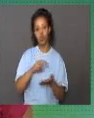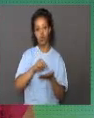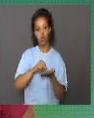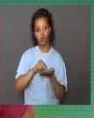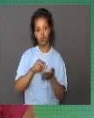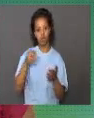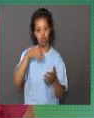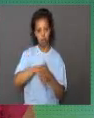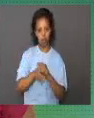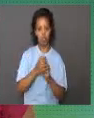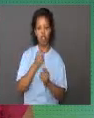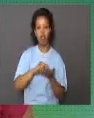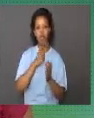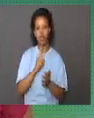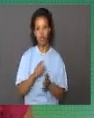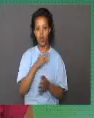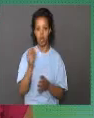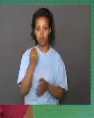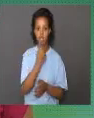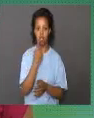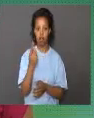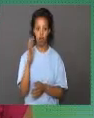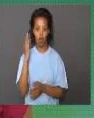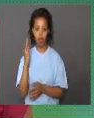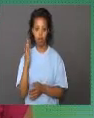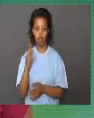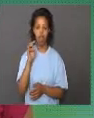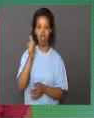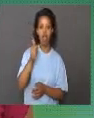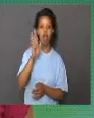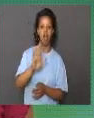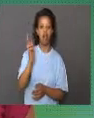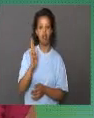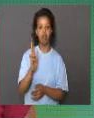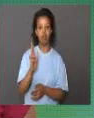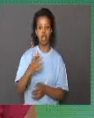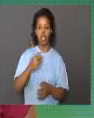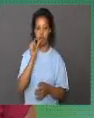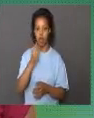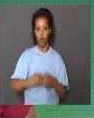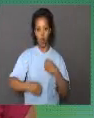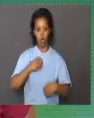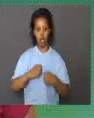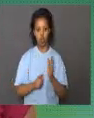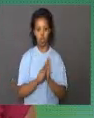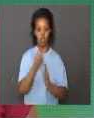Therefore, each type of agar encourages the growth of